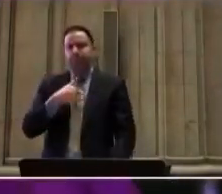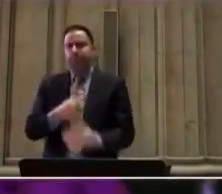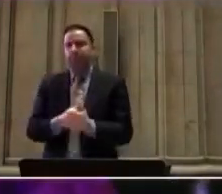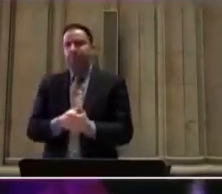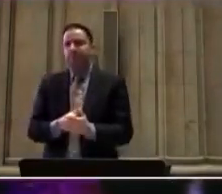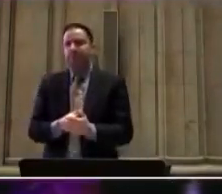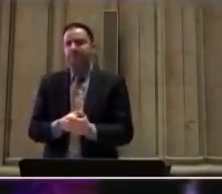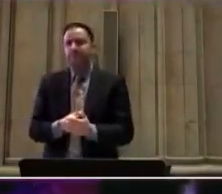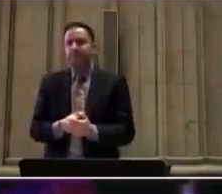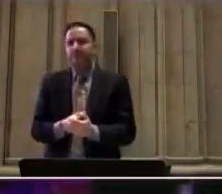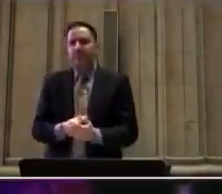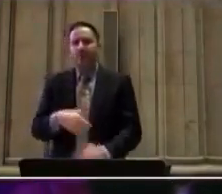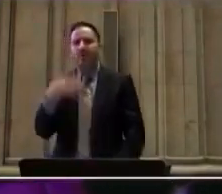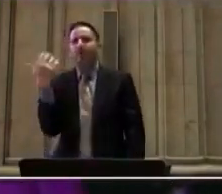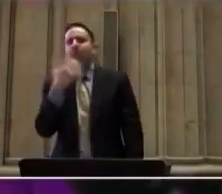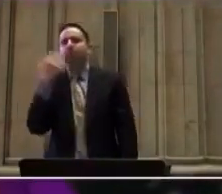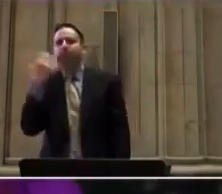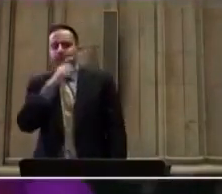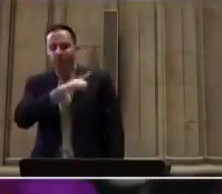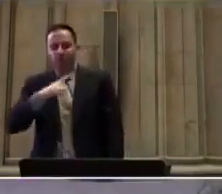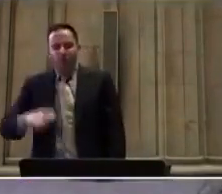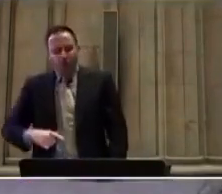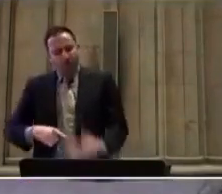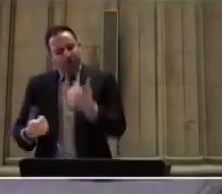had not been for the Lord who was on my side.